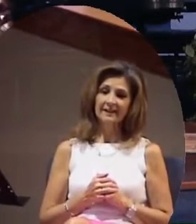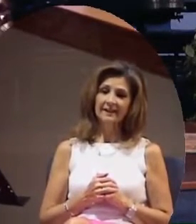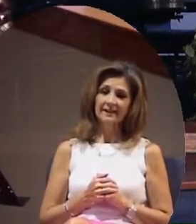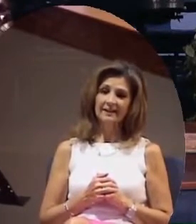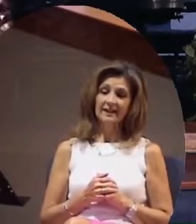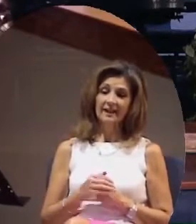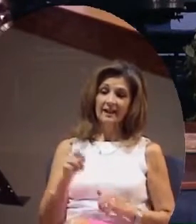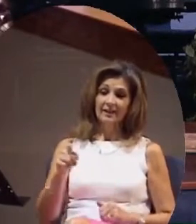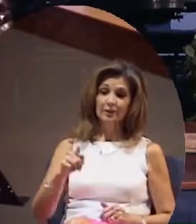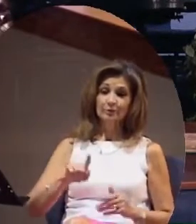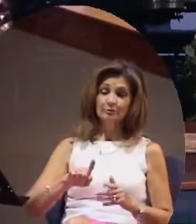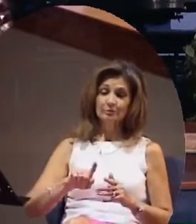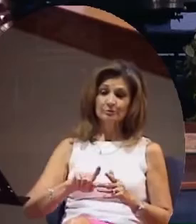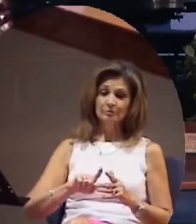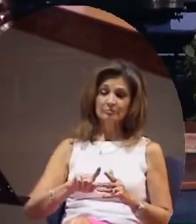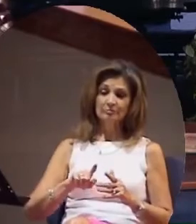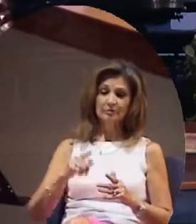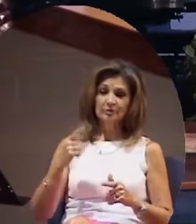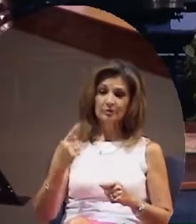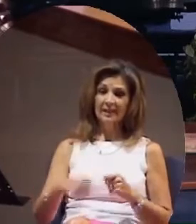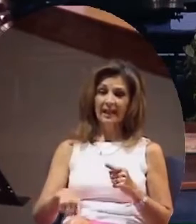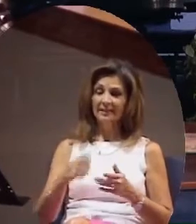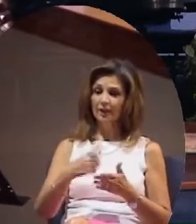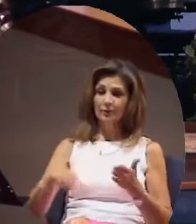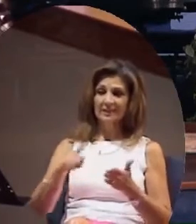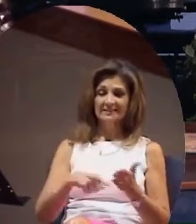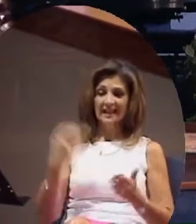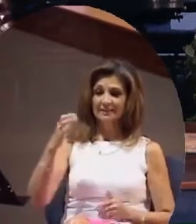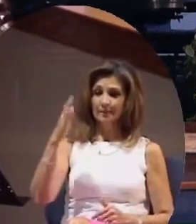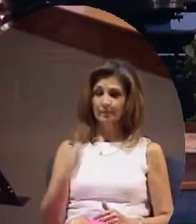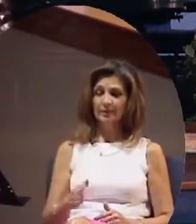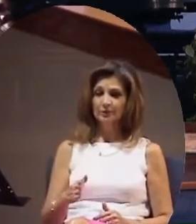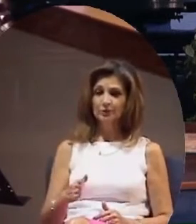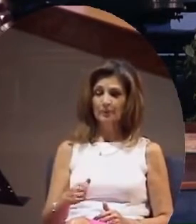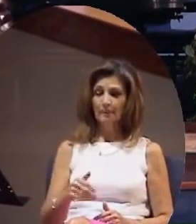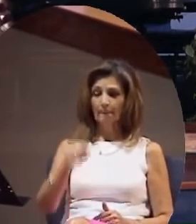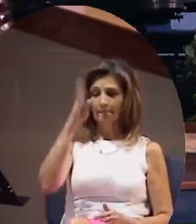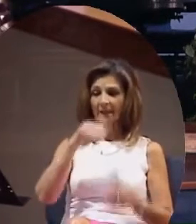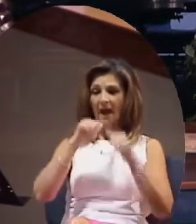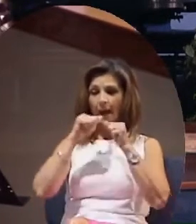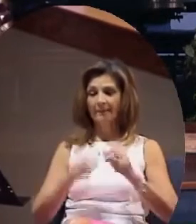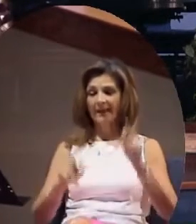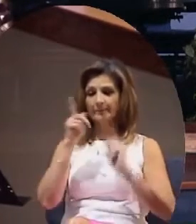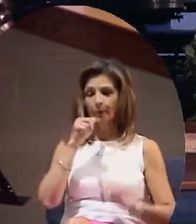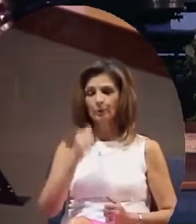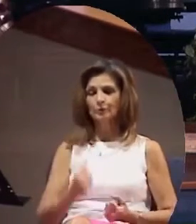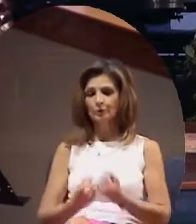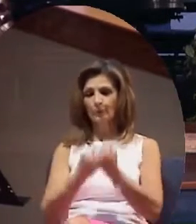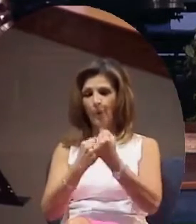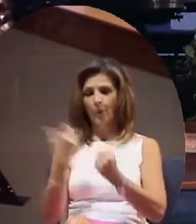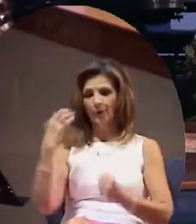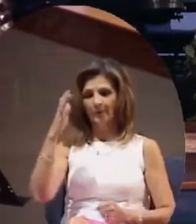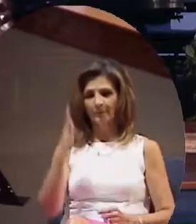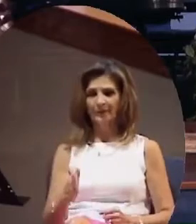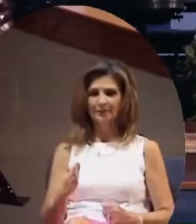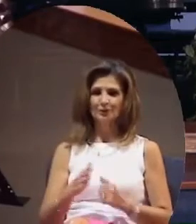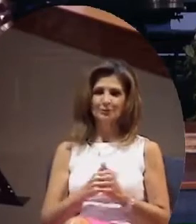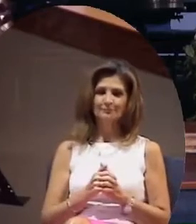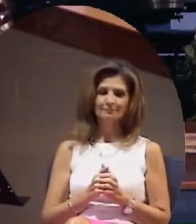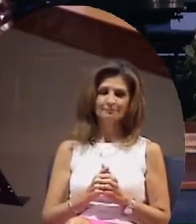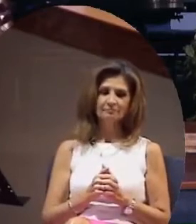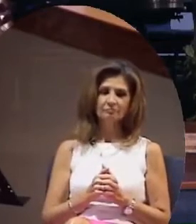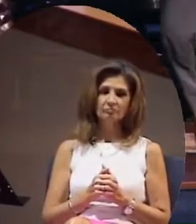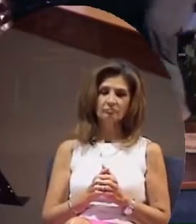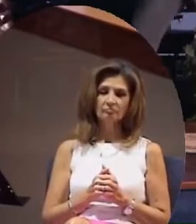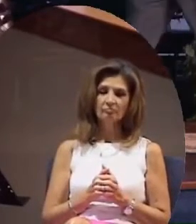You're going to get off of the preacher. I appreciate that. God bless a bunch of Abishais. Amen. David couldn't half do his job